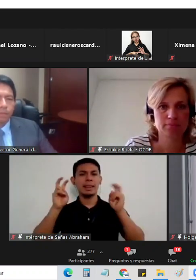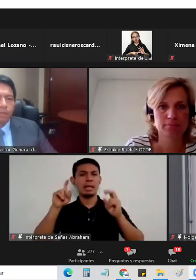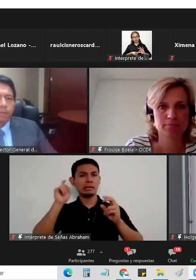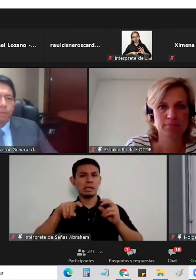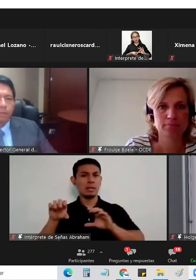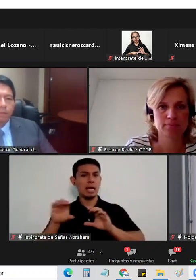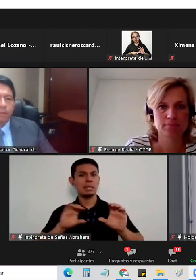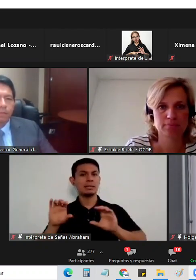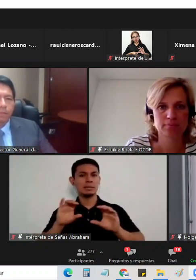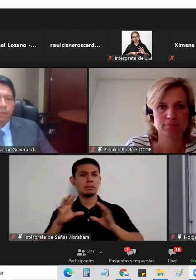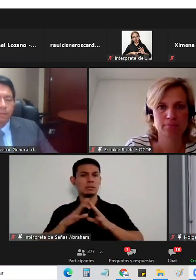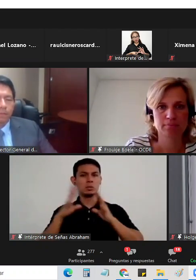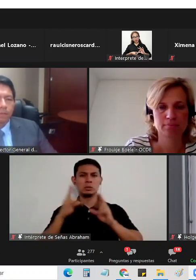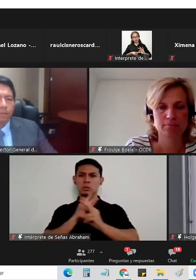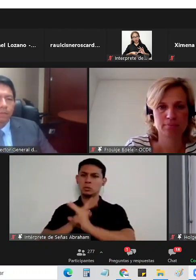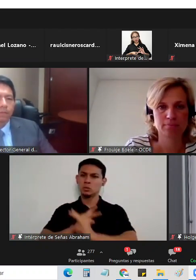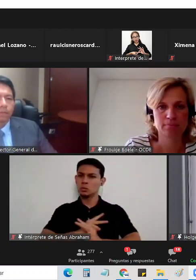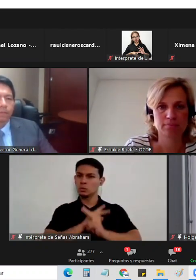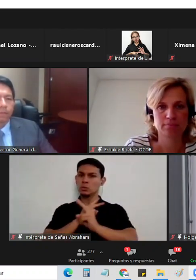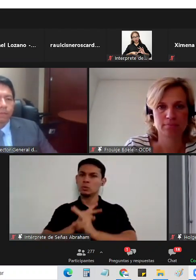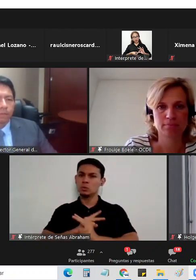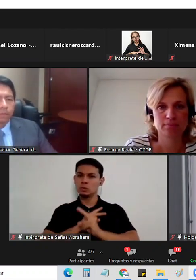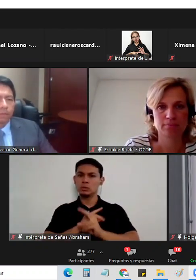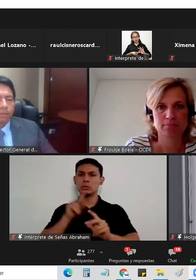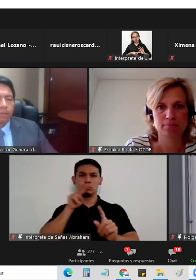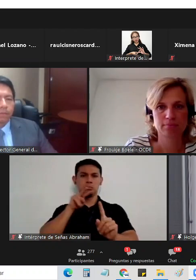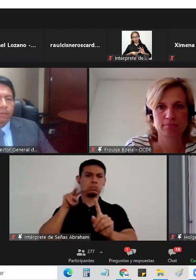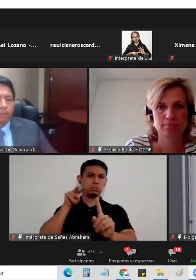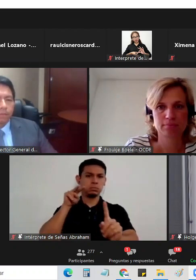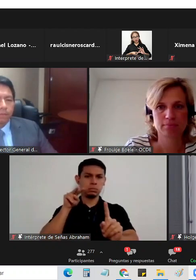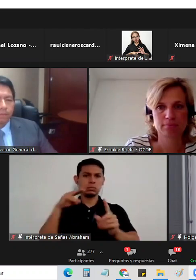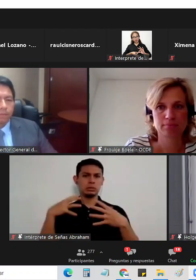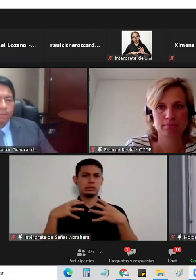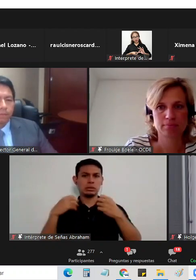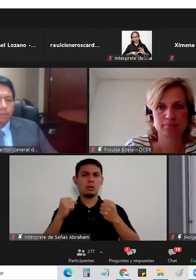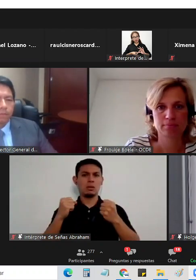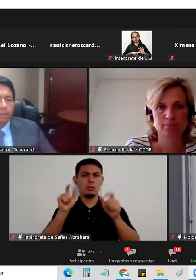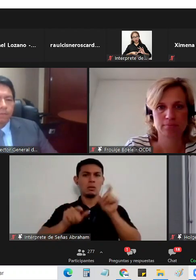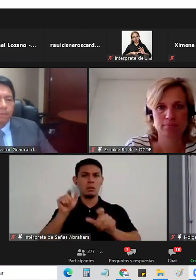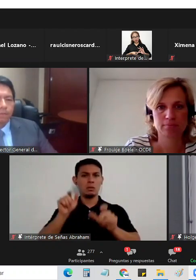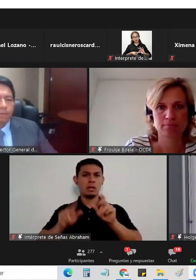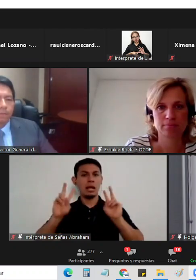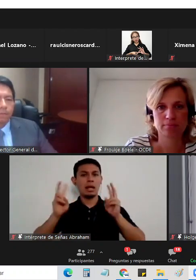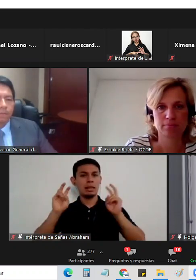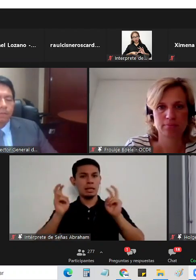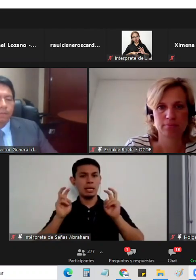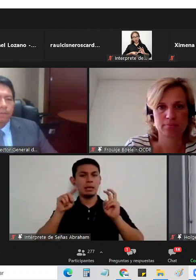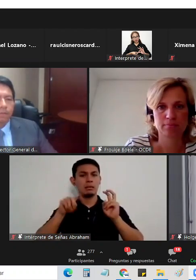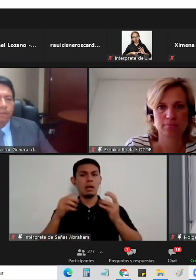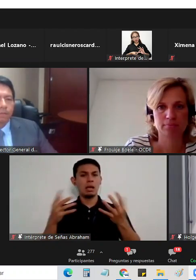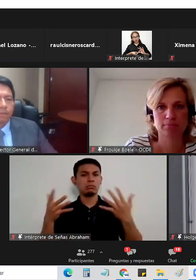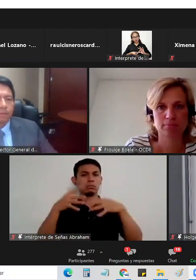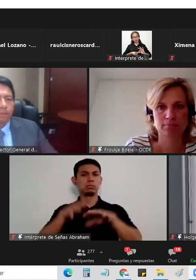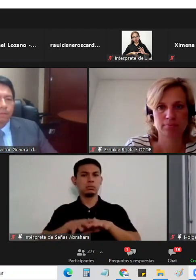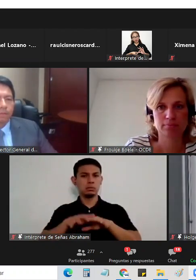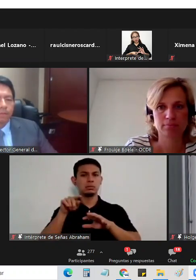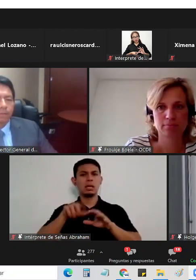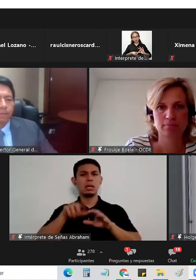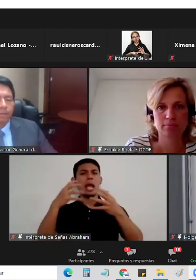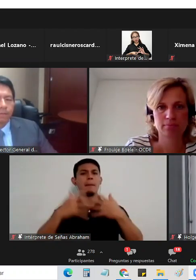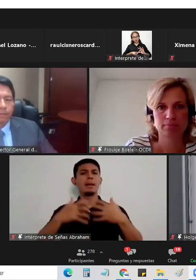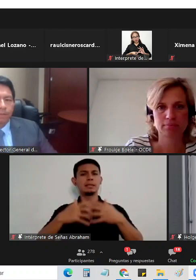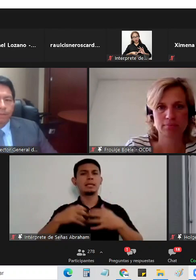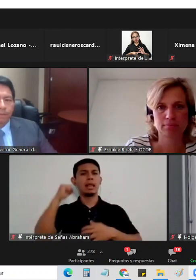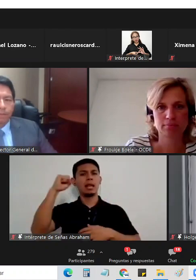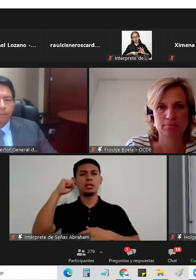has been is way down the road and it's something that needs to be delicately tackled with that perspective of public health the issue of